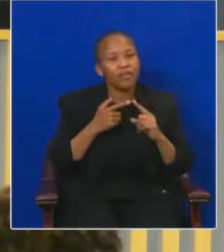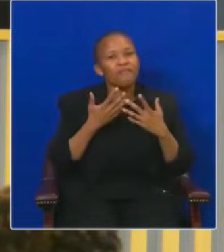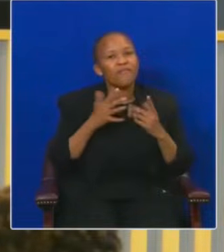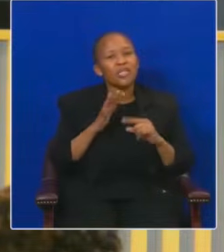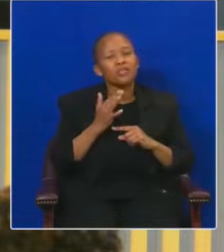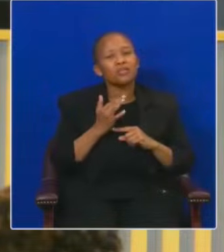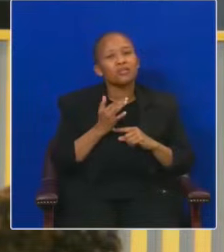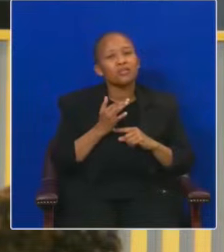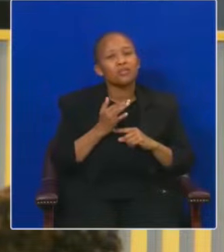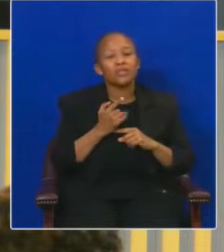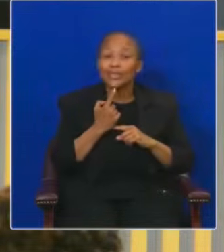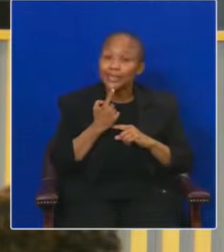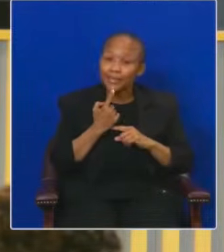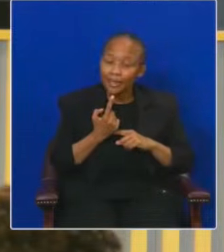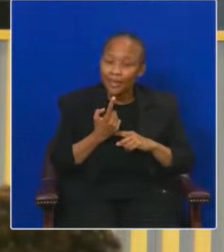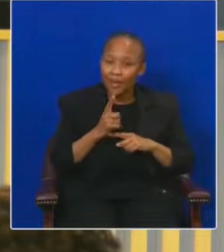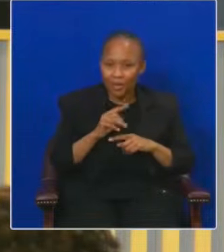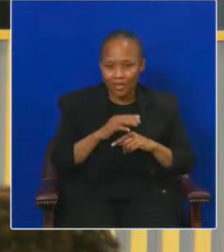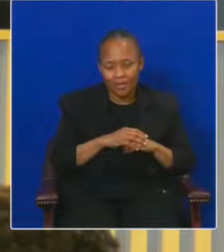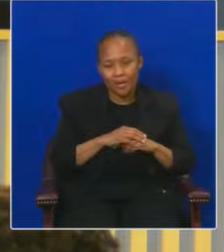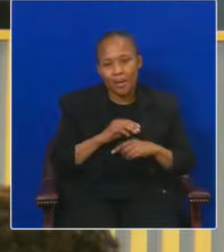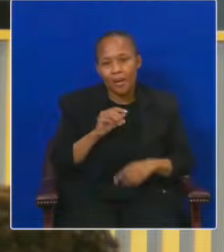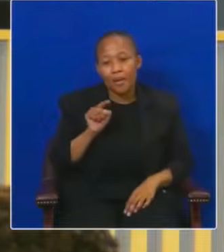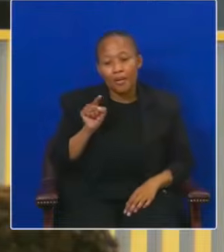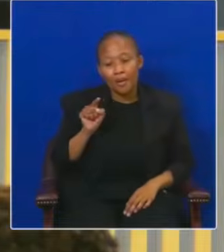his connection